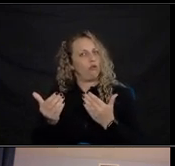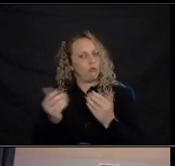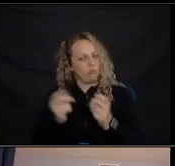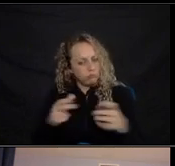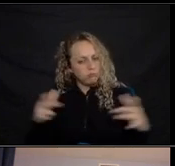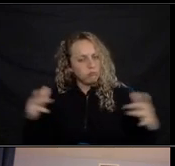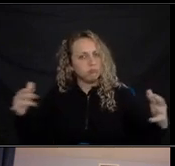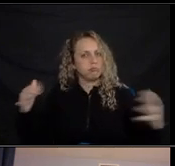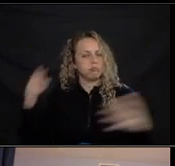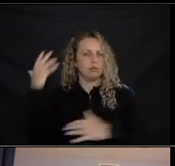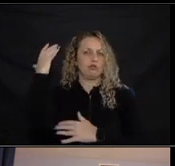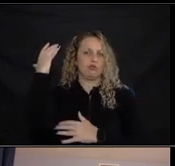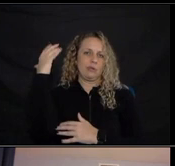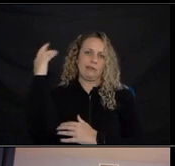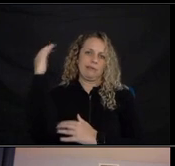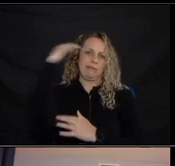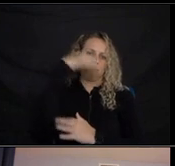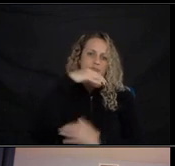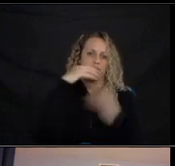to say,